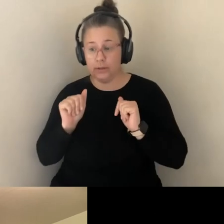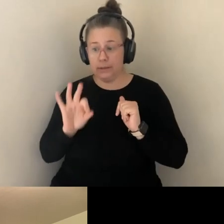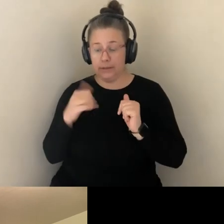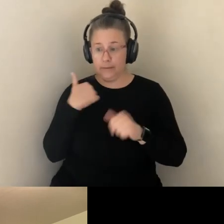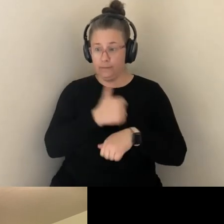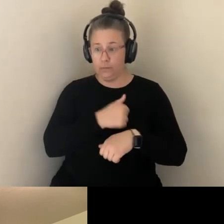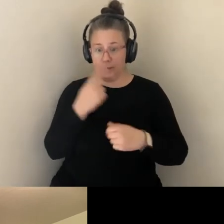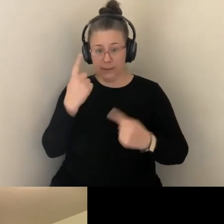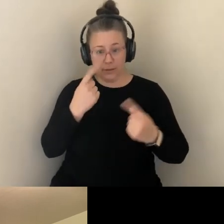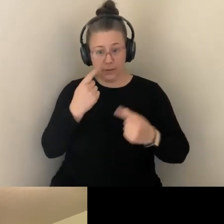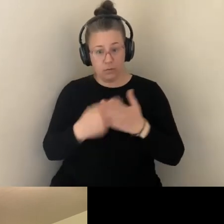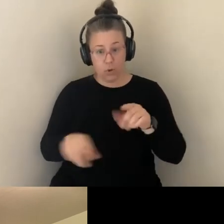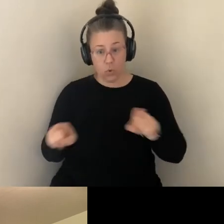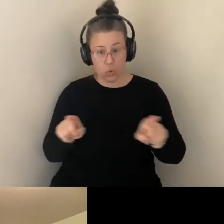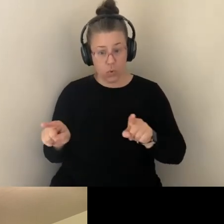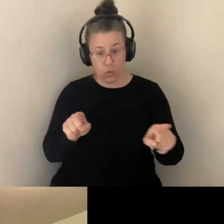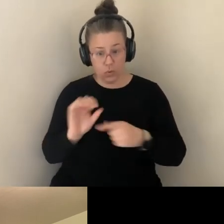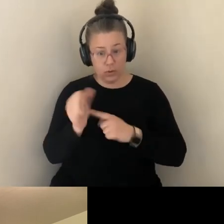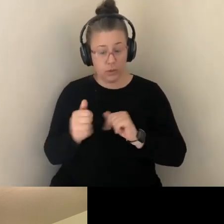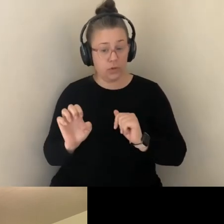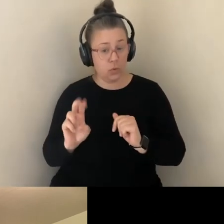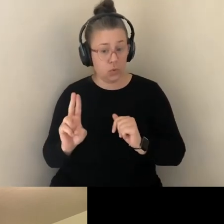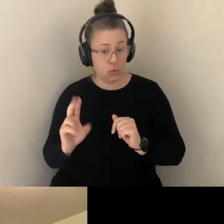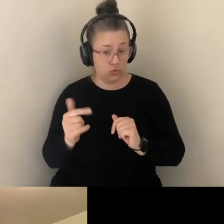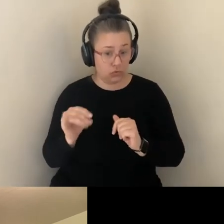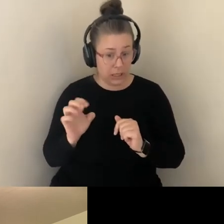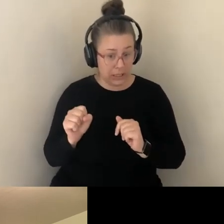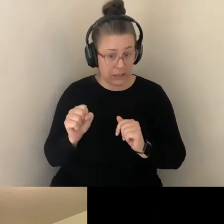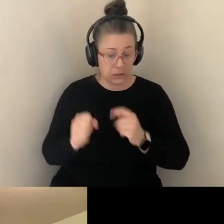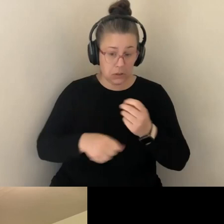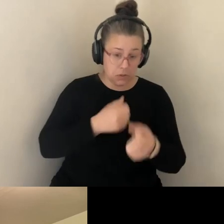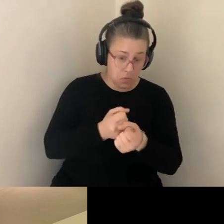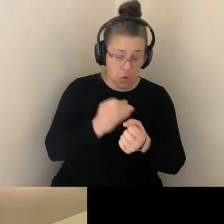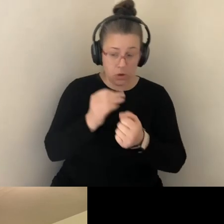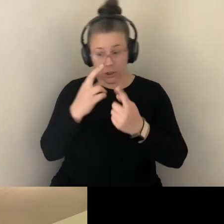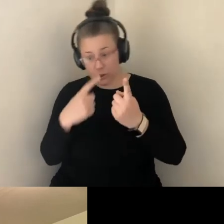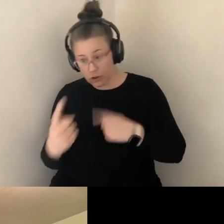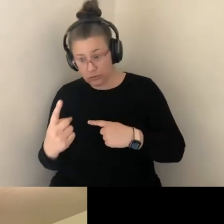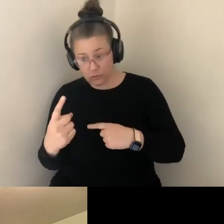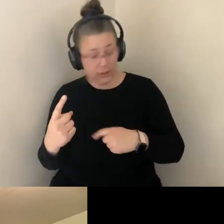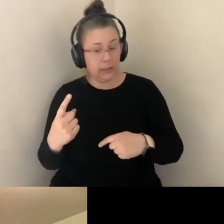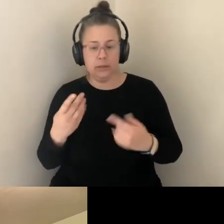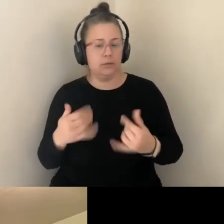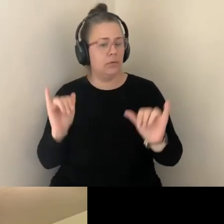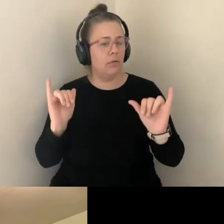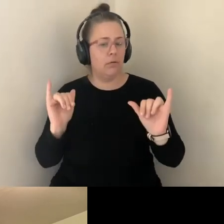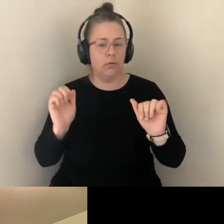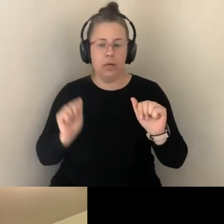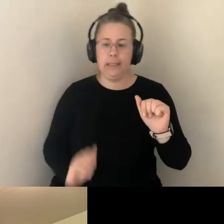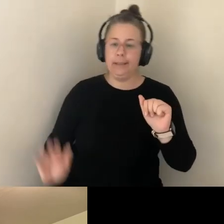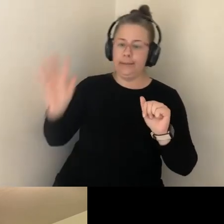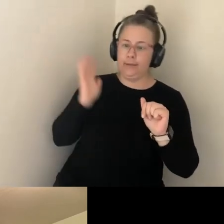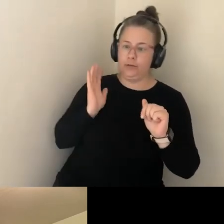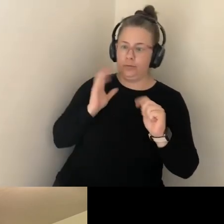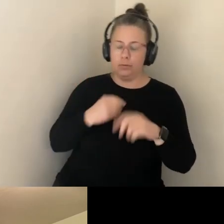about very different things at the beginning of this century as compared to the beginning of the last century. But so what I